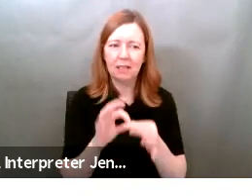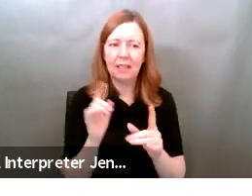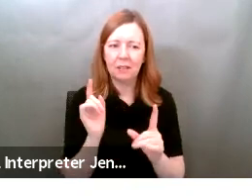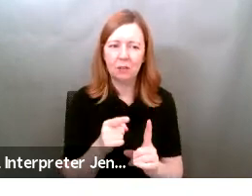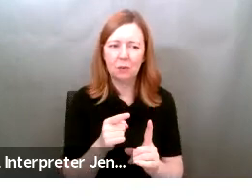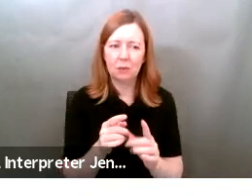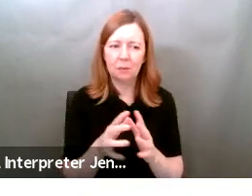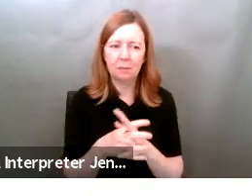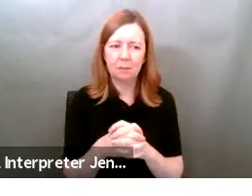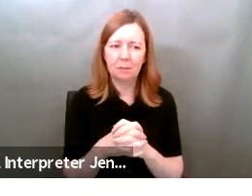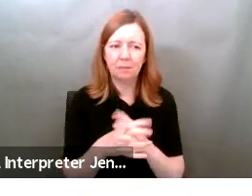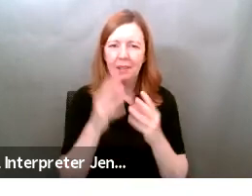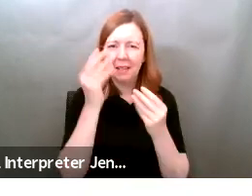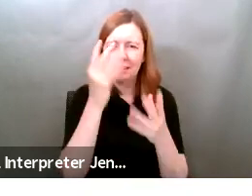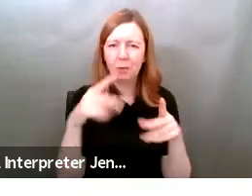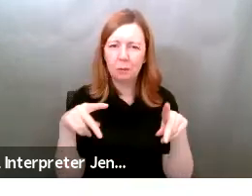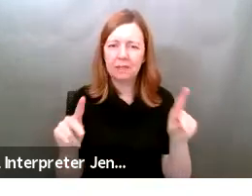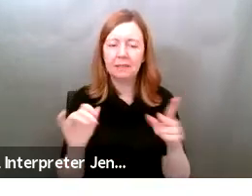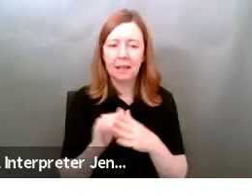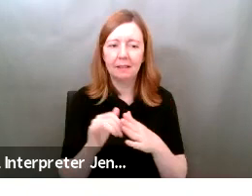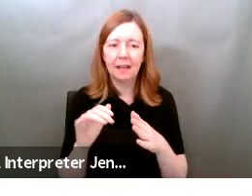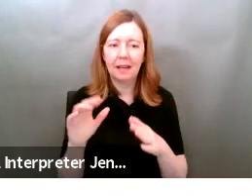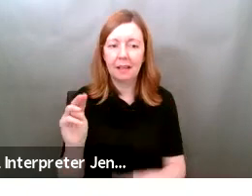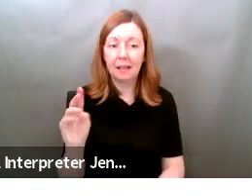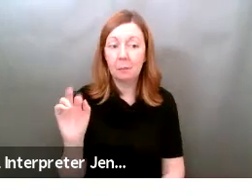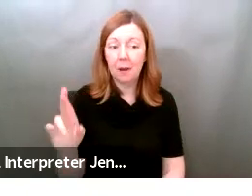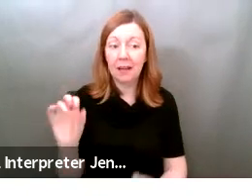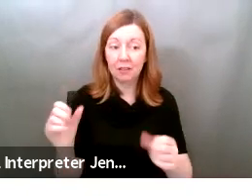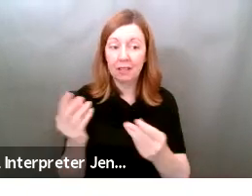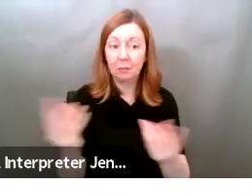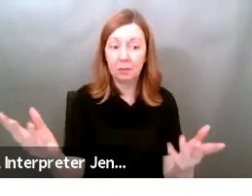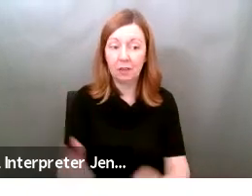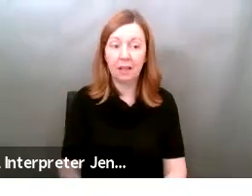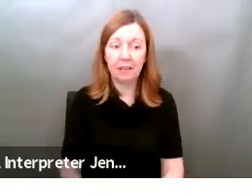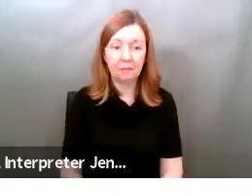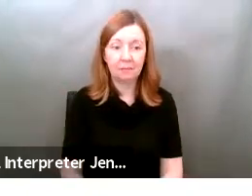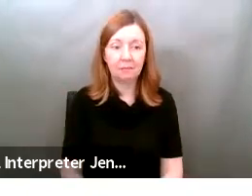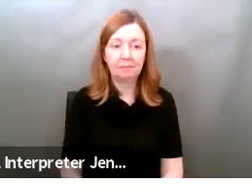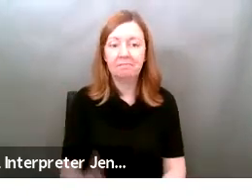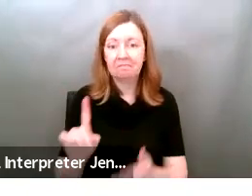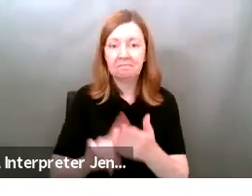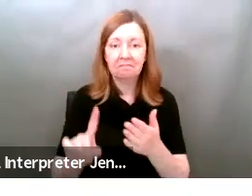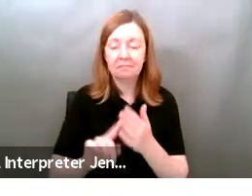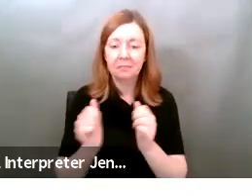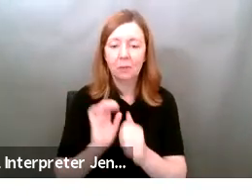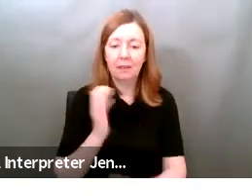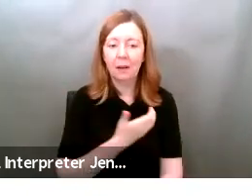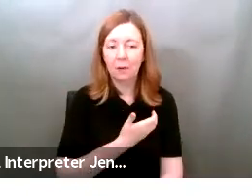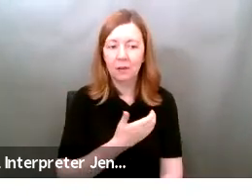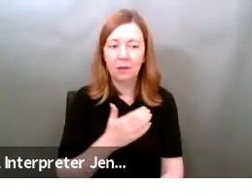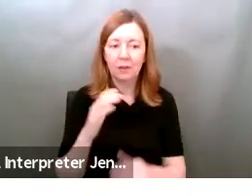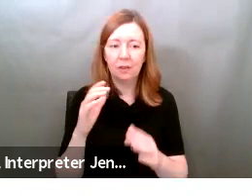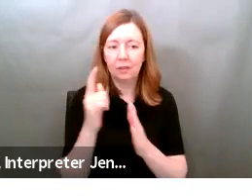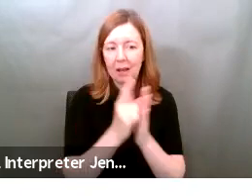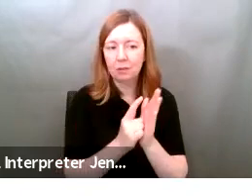to informed consent that minors can provide. And I will check in with our our